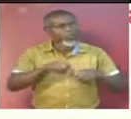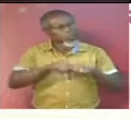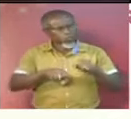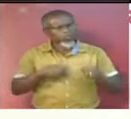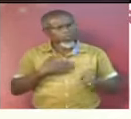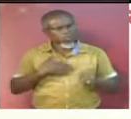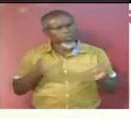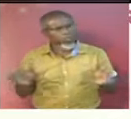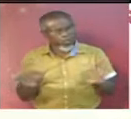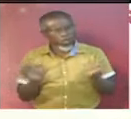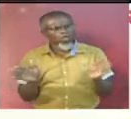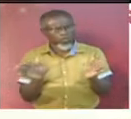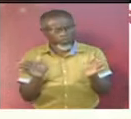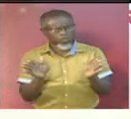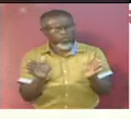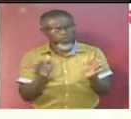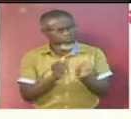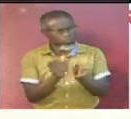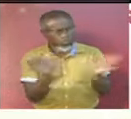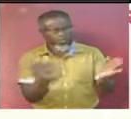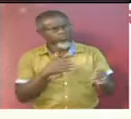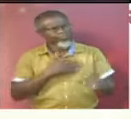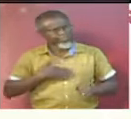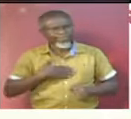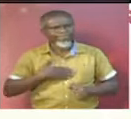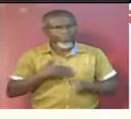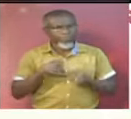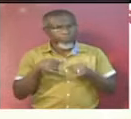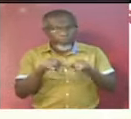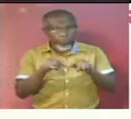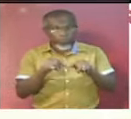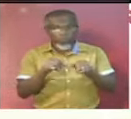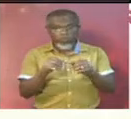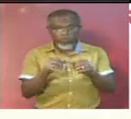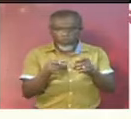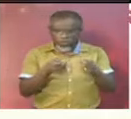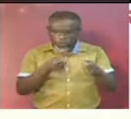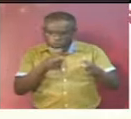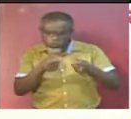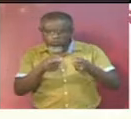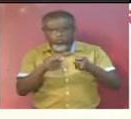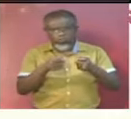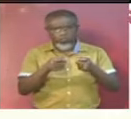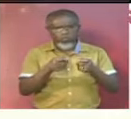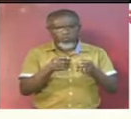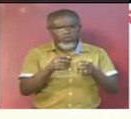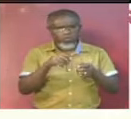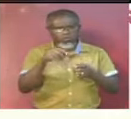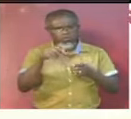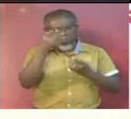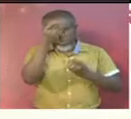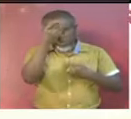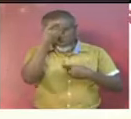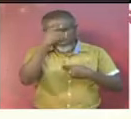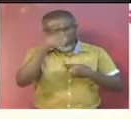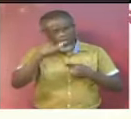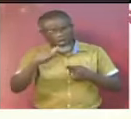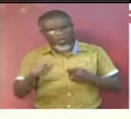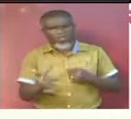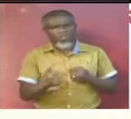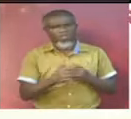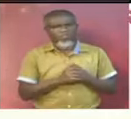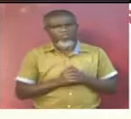concerns, and we want to encourage the population to continue to do that in the way that they have been before and as necessary to maintain